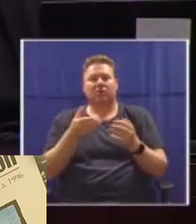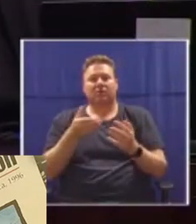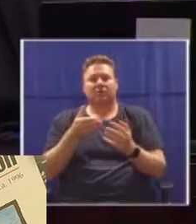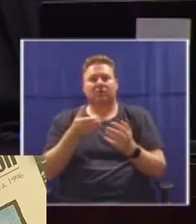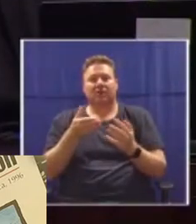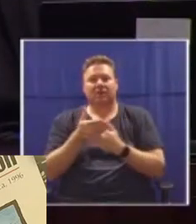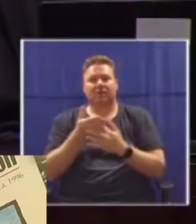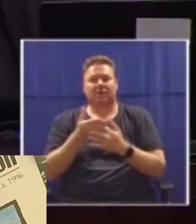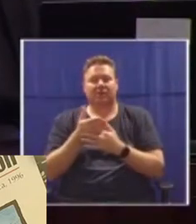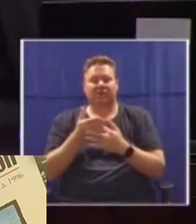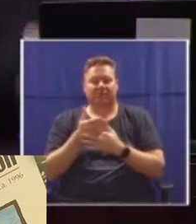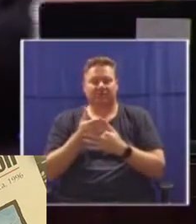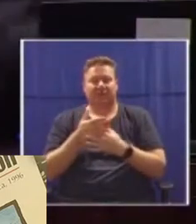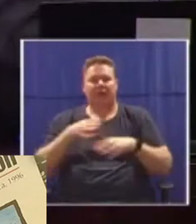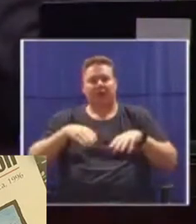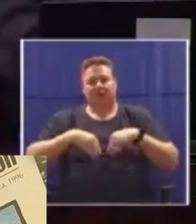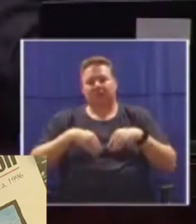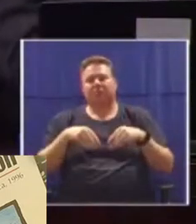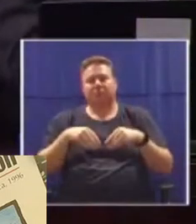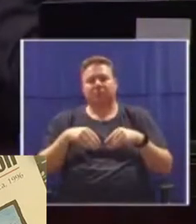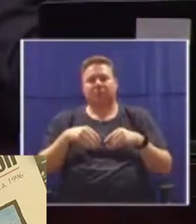The IFP do support the bill.